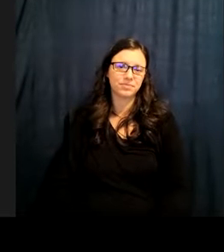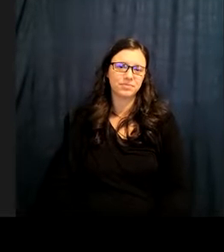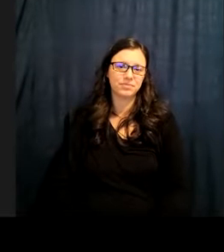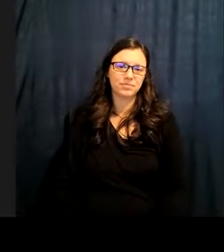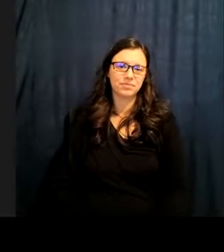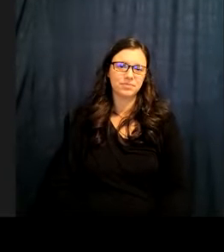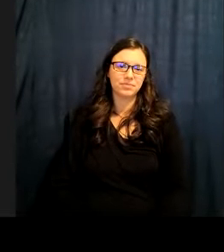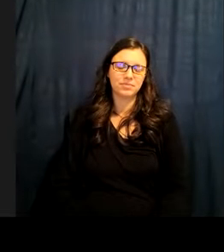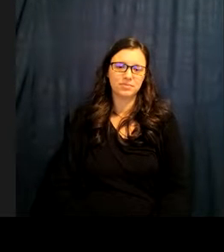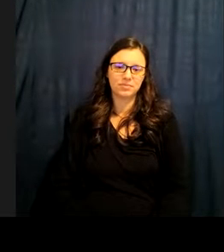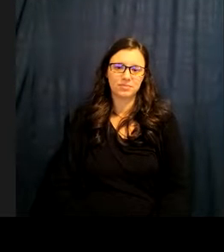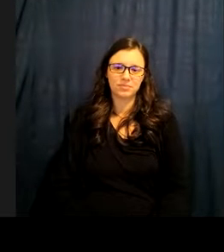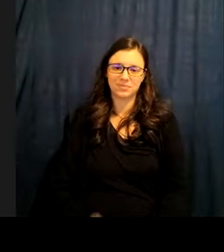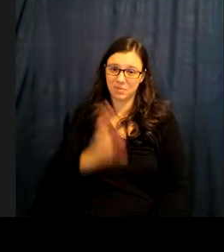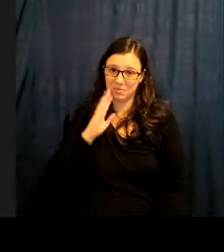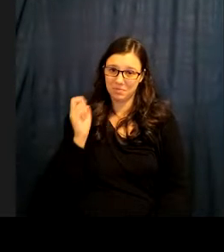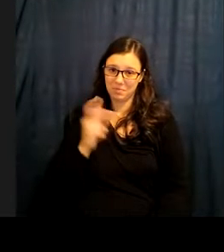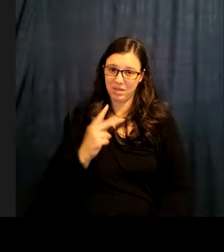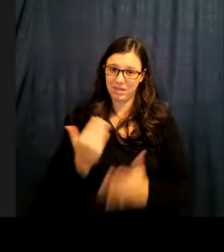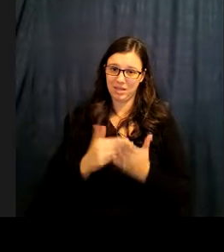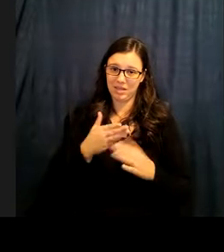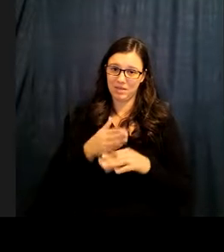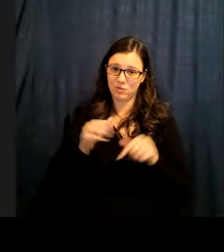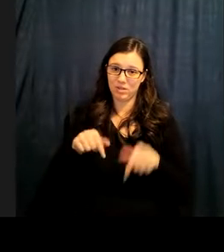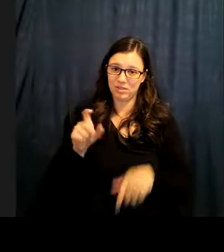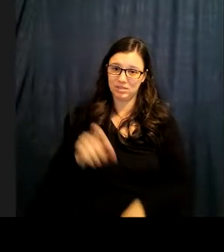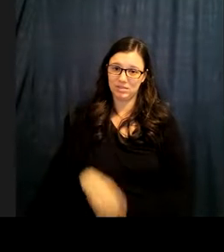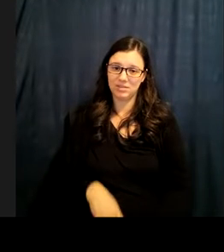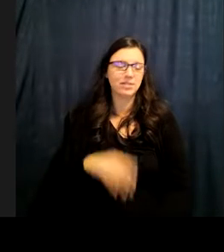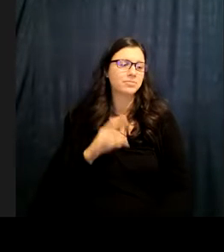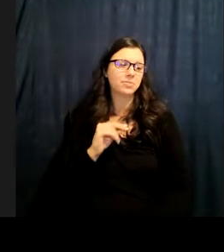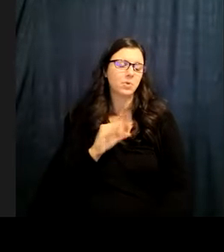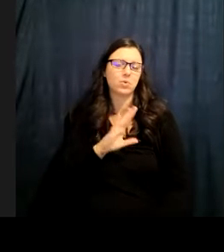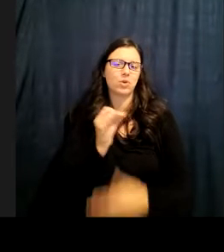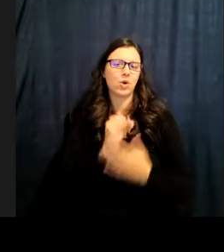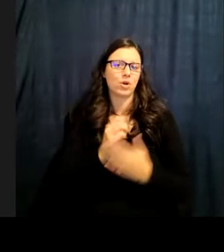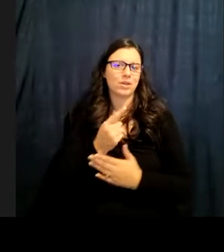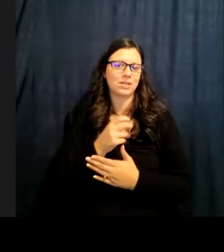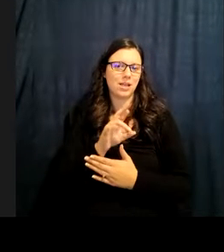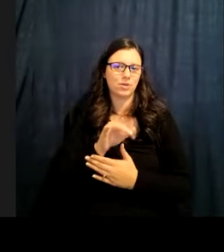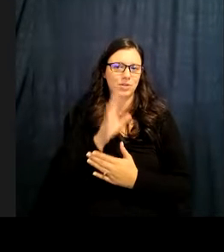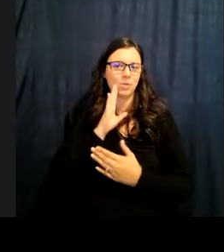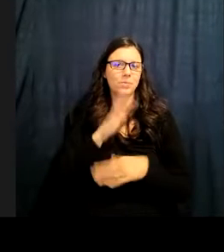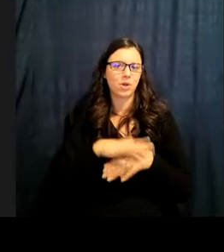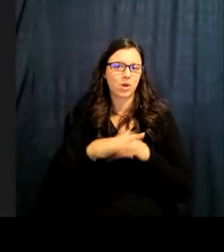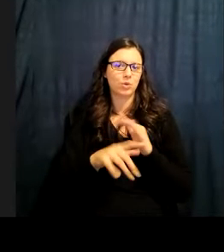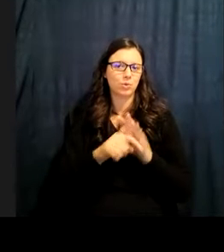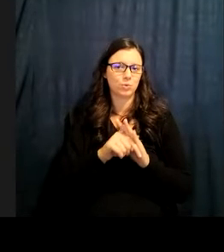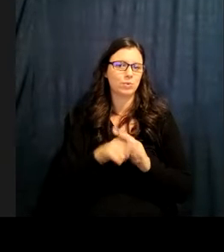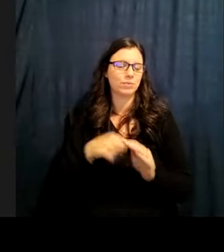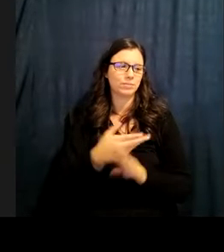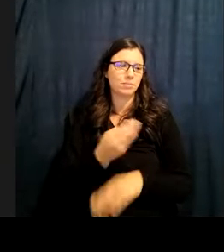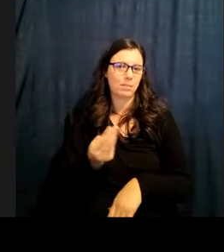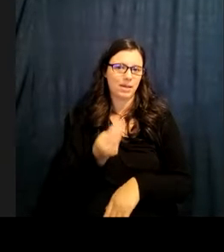Is she coming back again after this? No, her art gallery will be on YouTube by Monday.